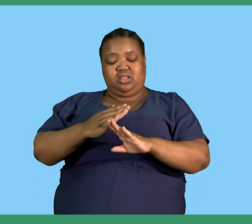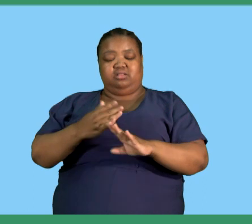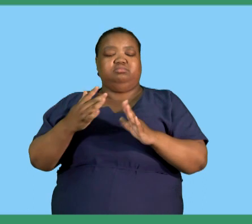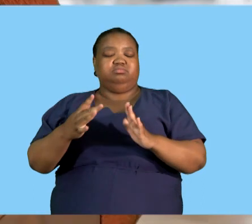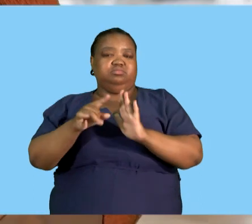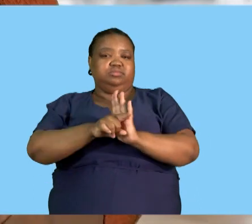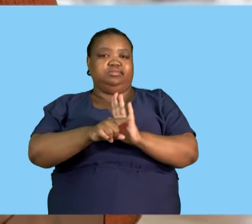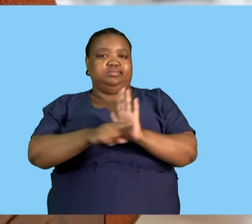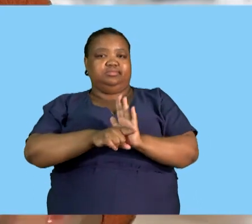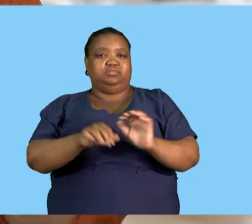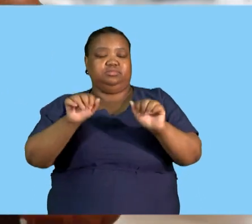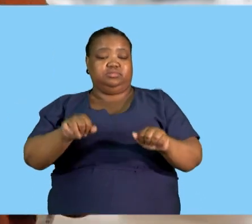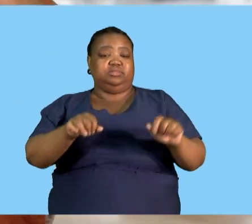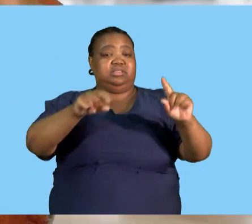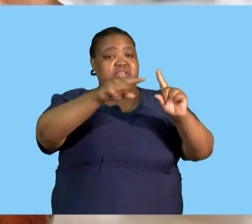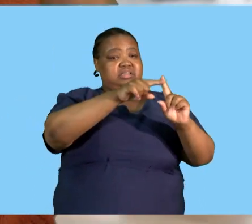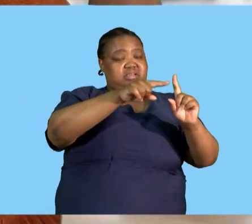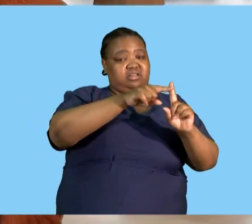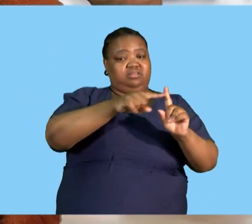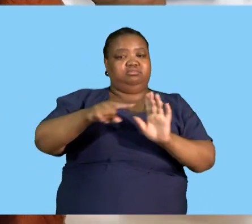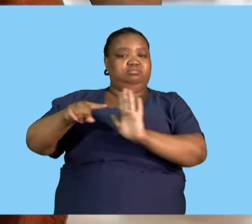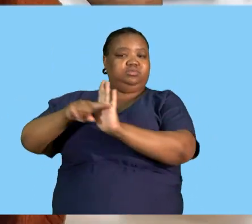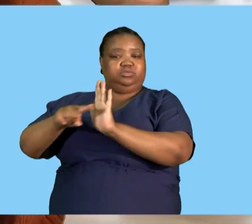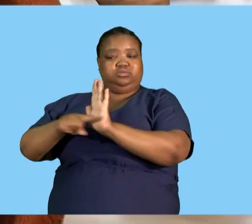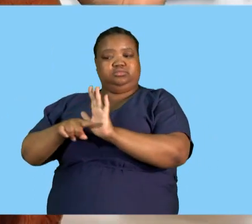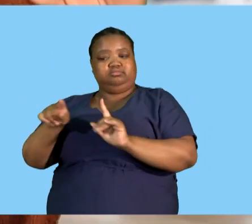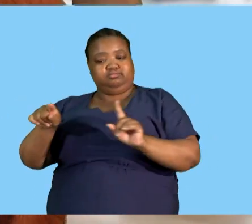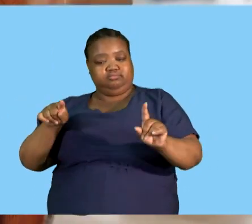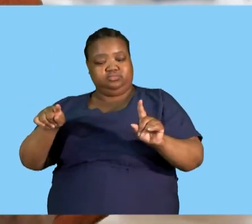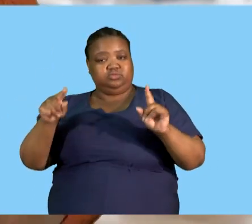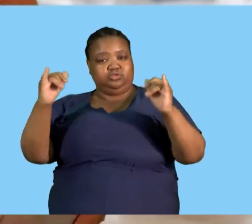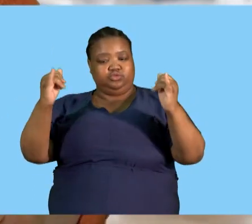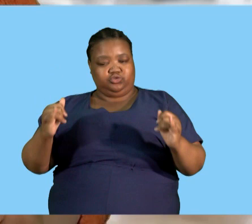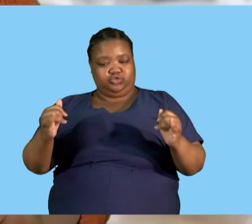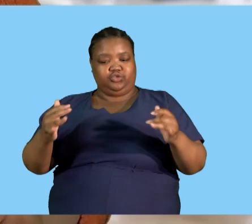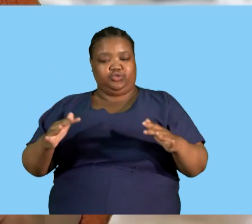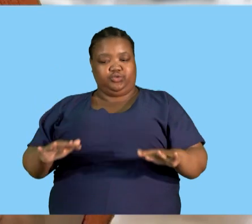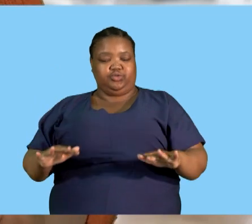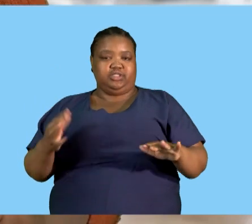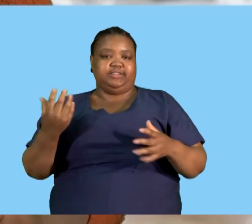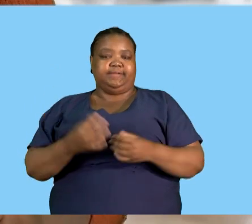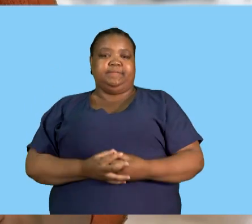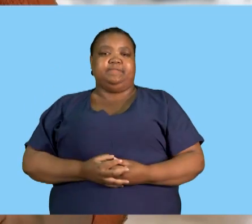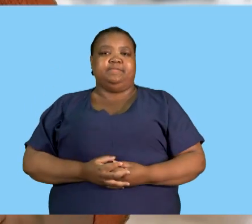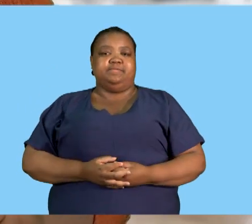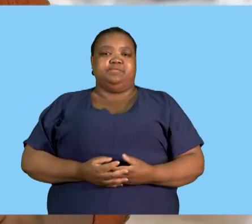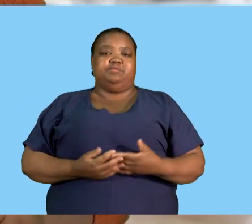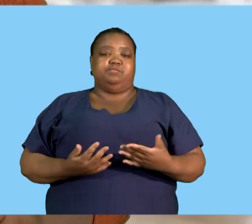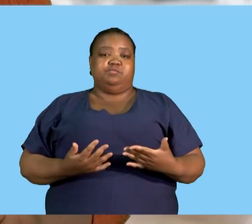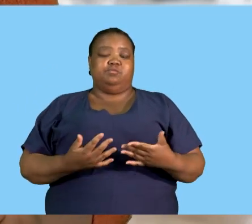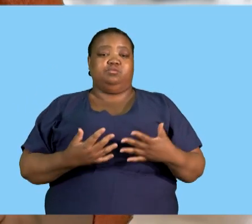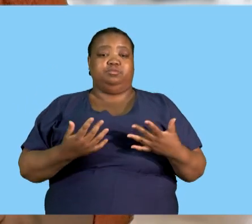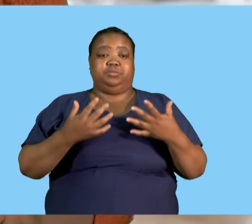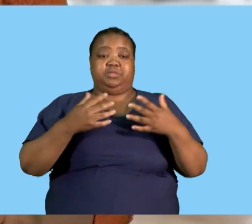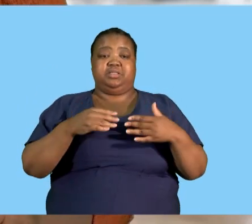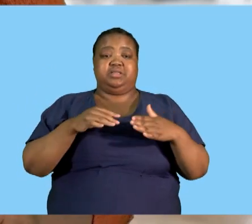a challenge. So like we've said, we looked at the advantages and the disadvantages, and then we've weighed them. Right, so what are the impact